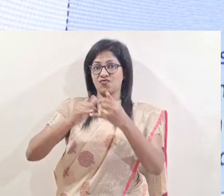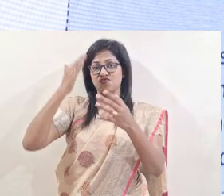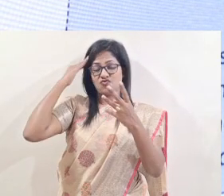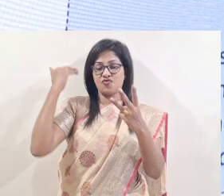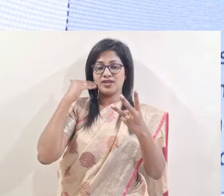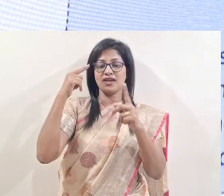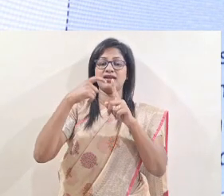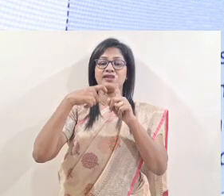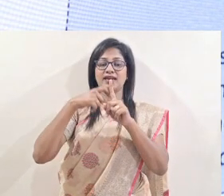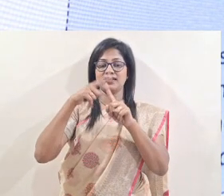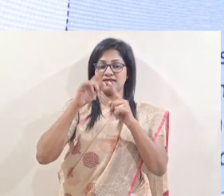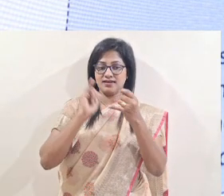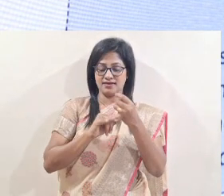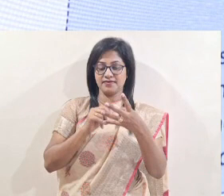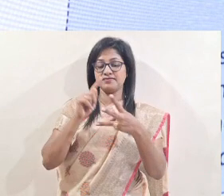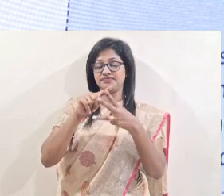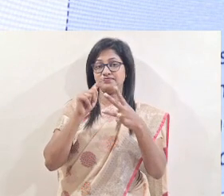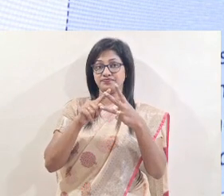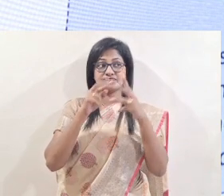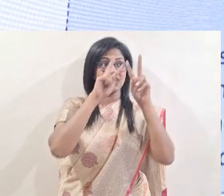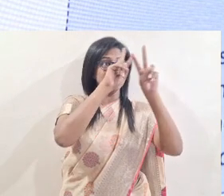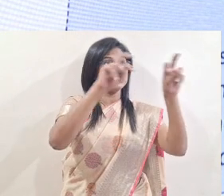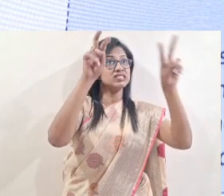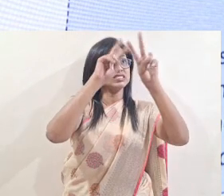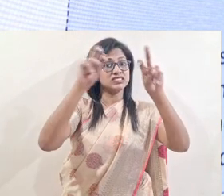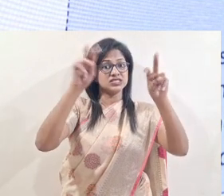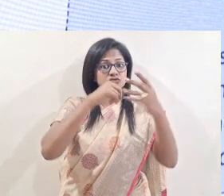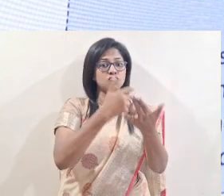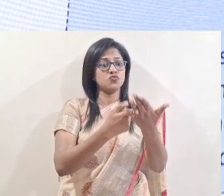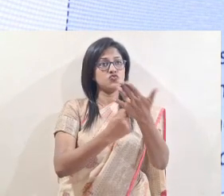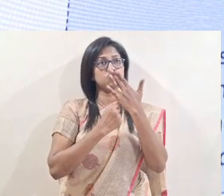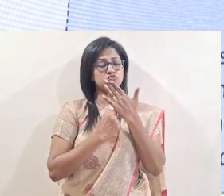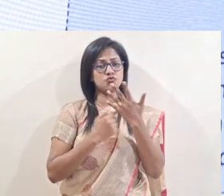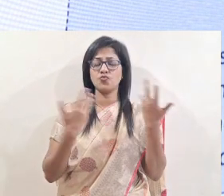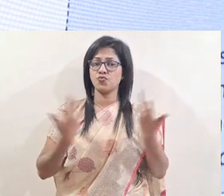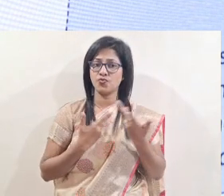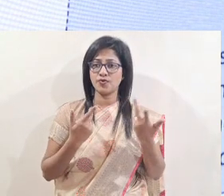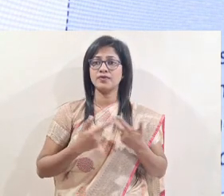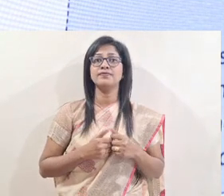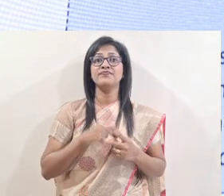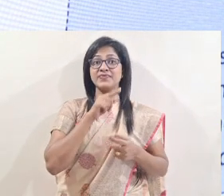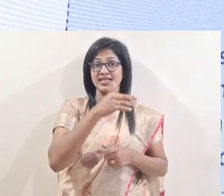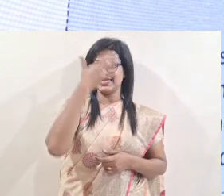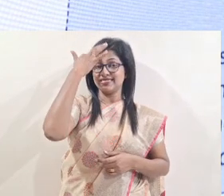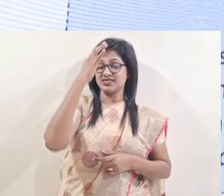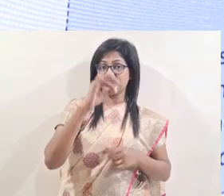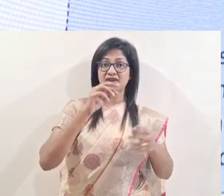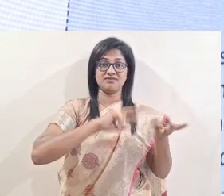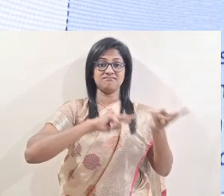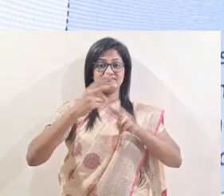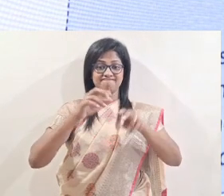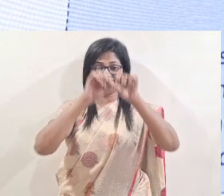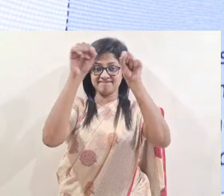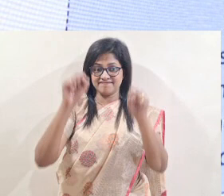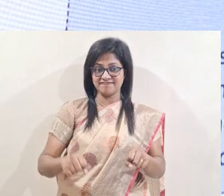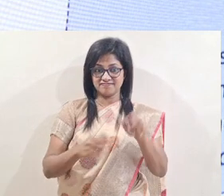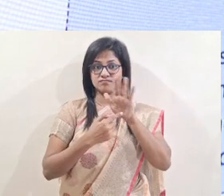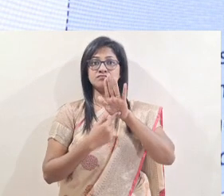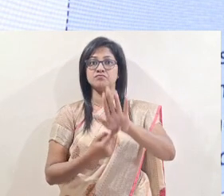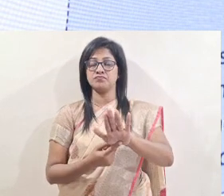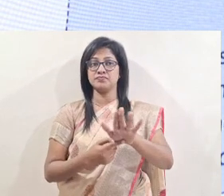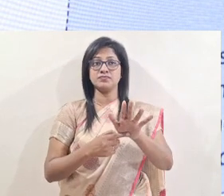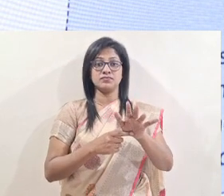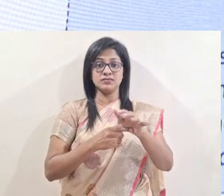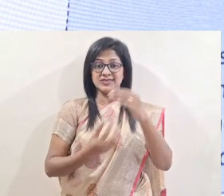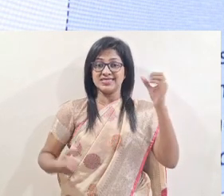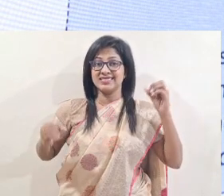already shown us that the impacts of these smart transit systems are well evident before